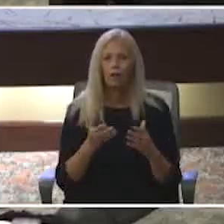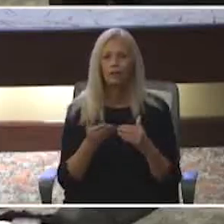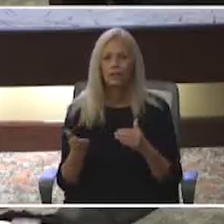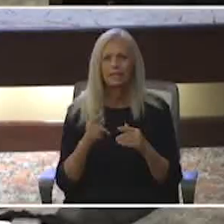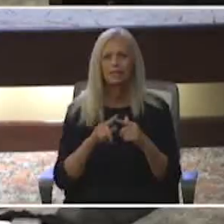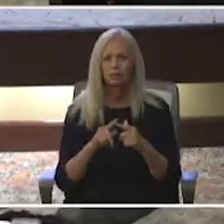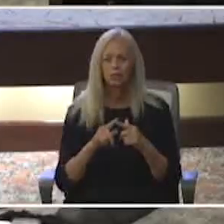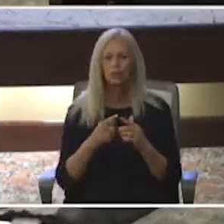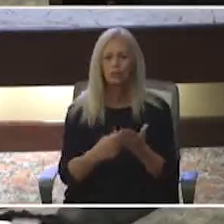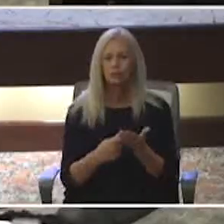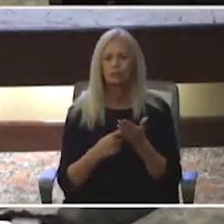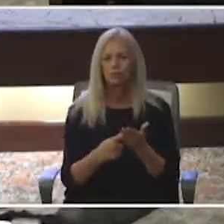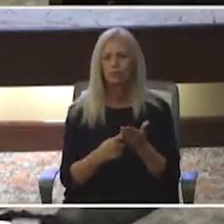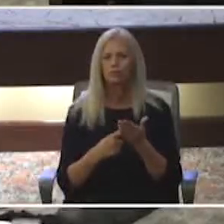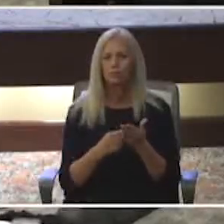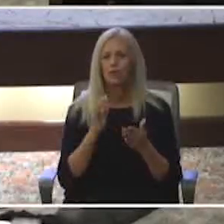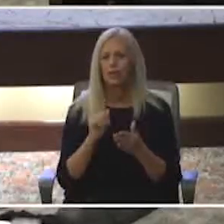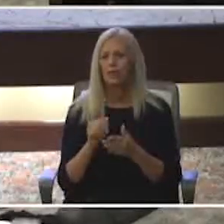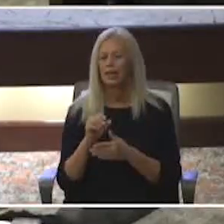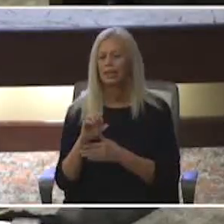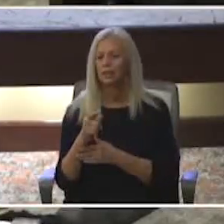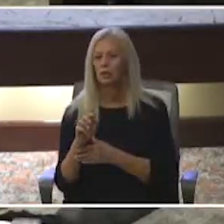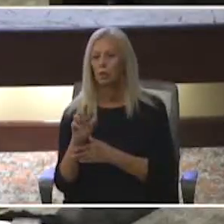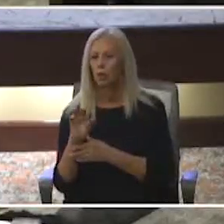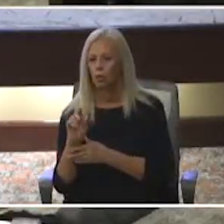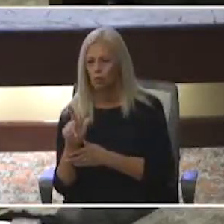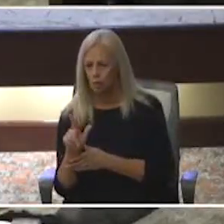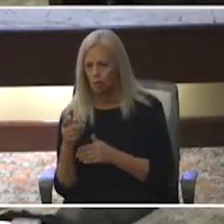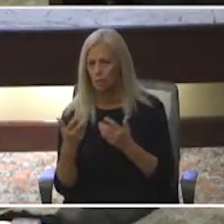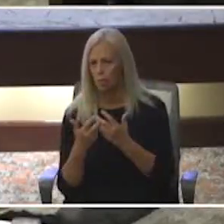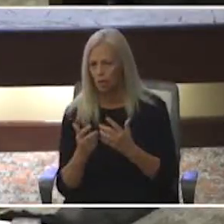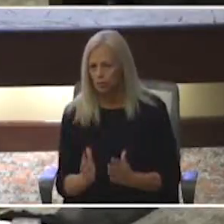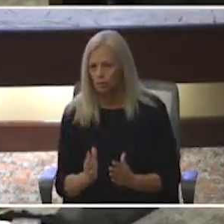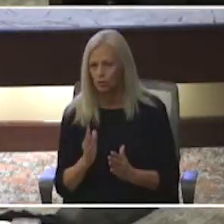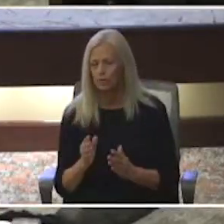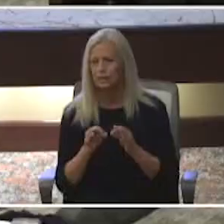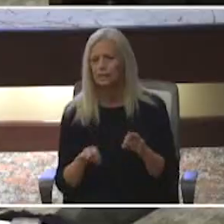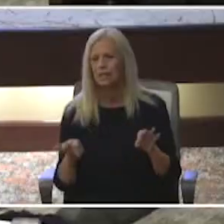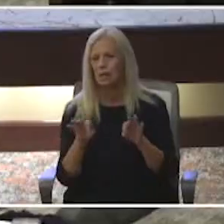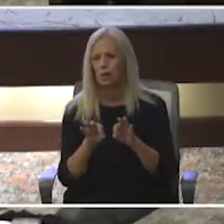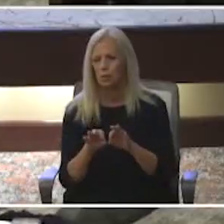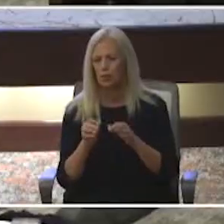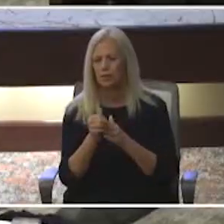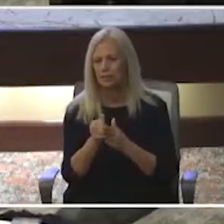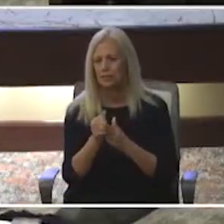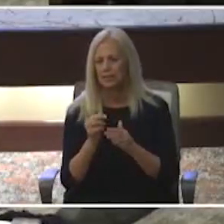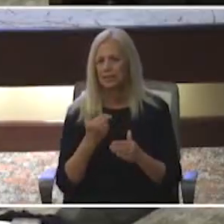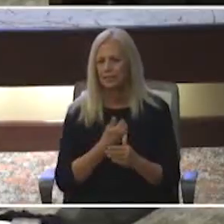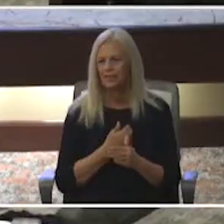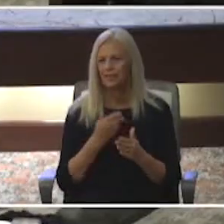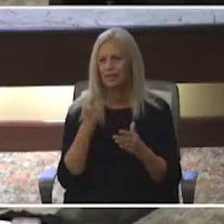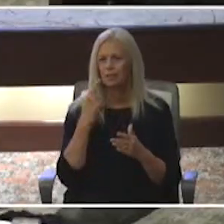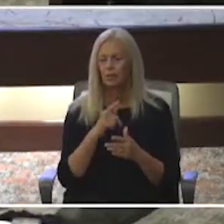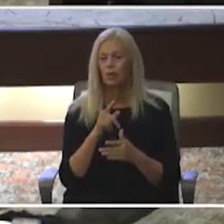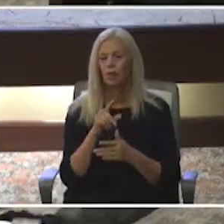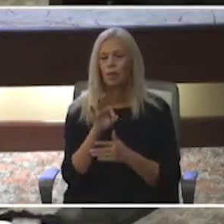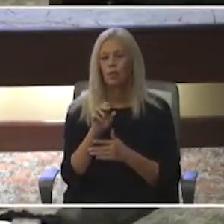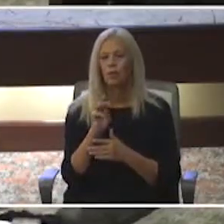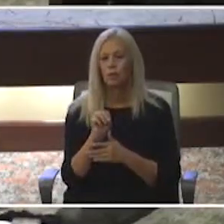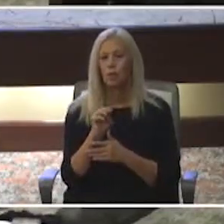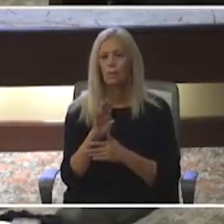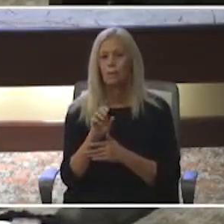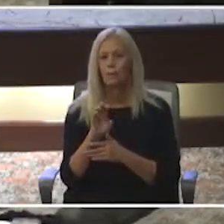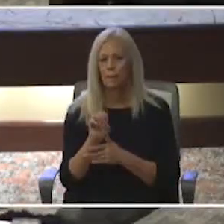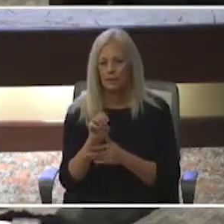going to introduce Matt Goebel of Goebel Partners, who's been valuable in leading us through the charge of looking at these form-based codes. These